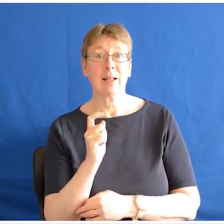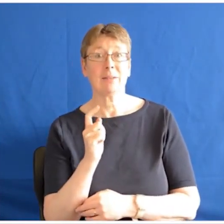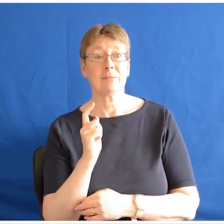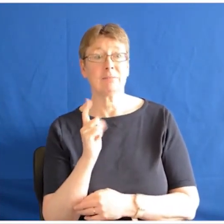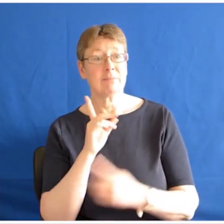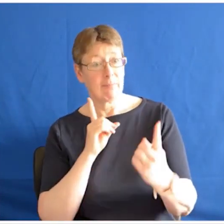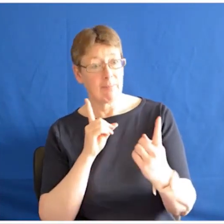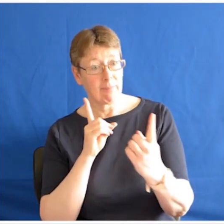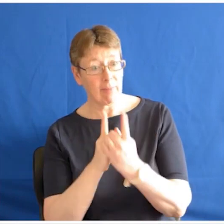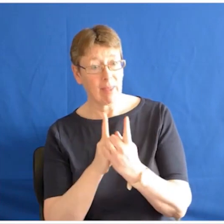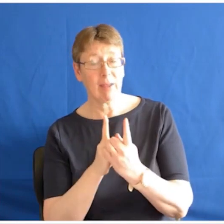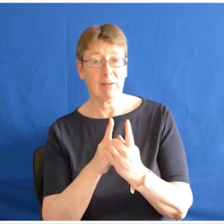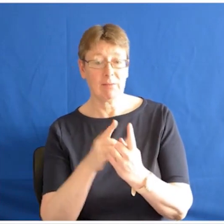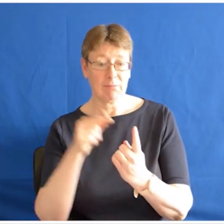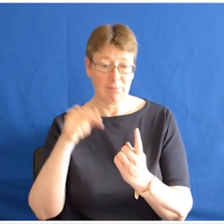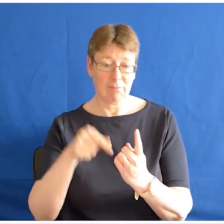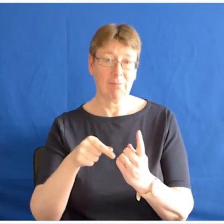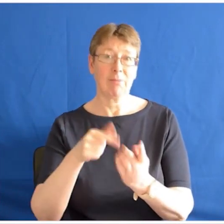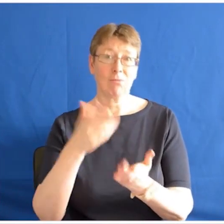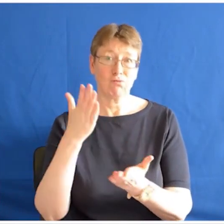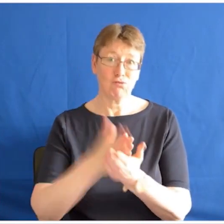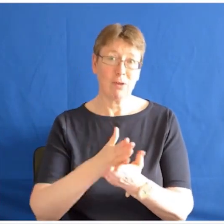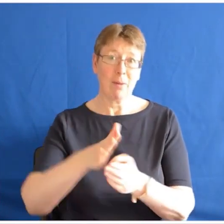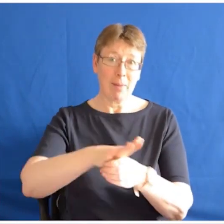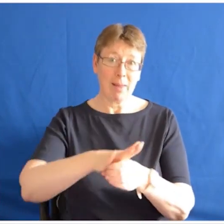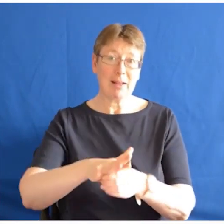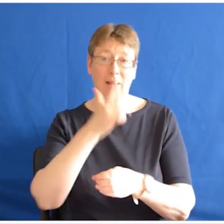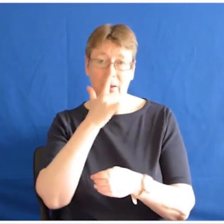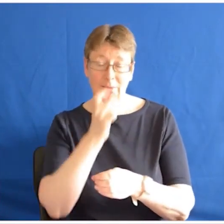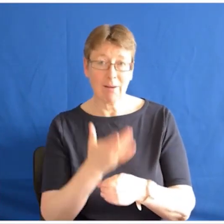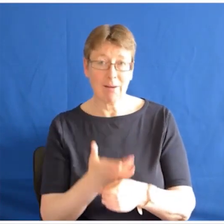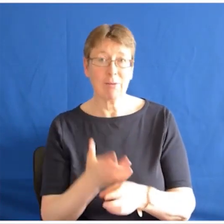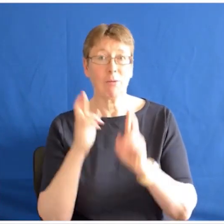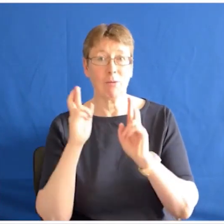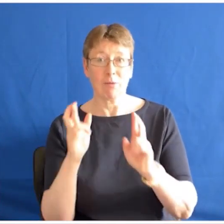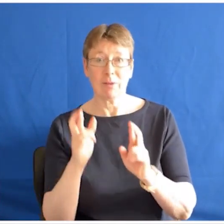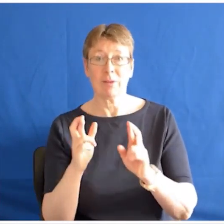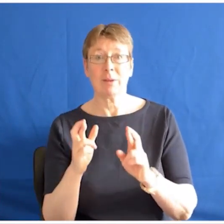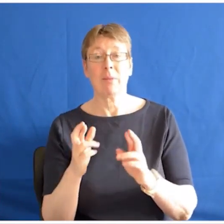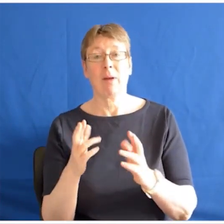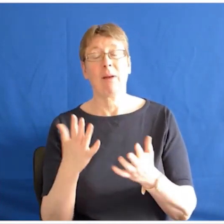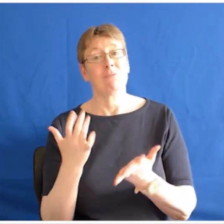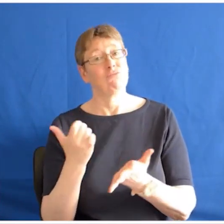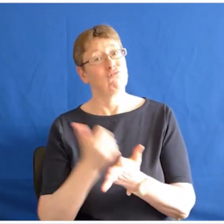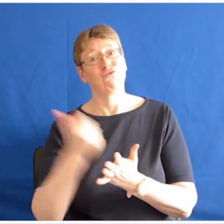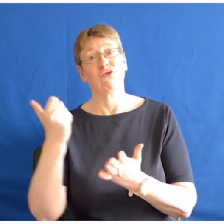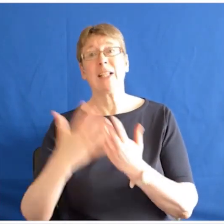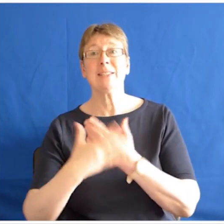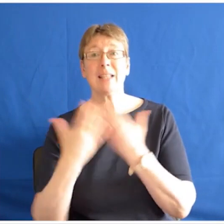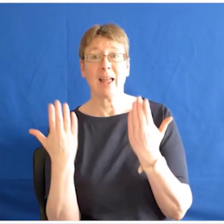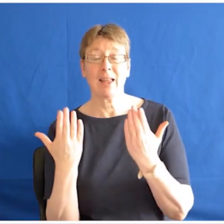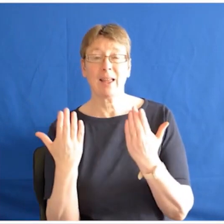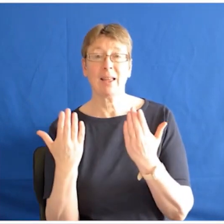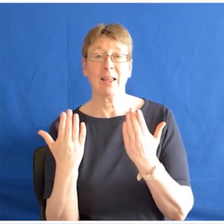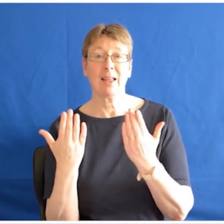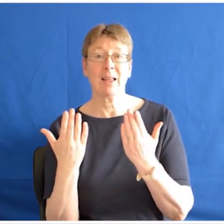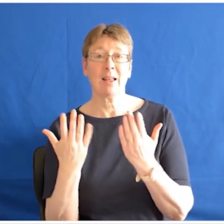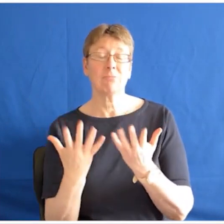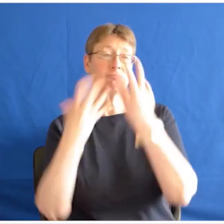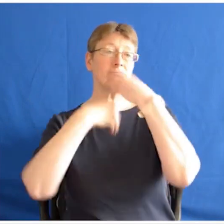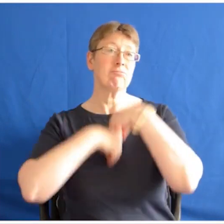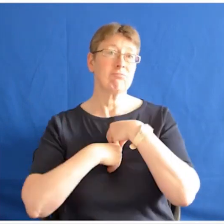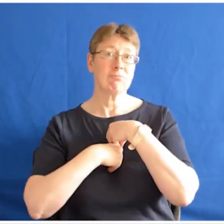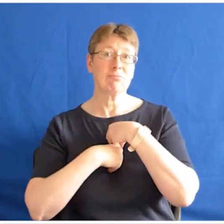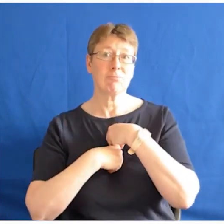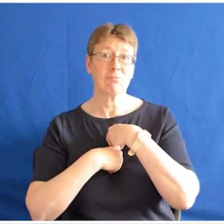together in real time, in a real place. But in the meantime, have a great day.